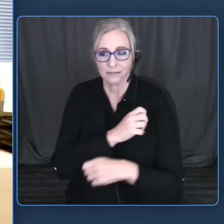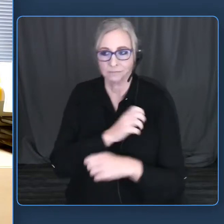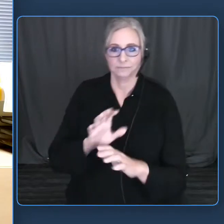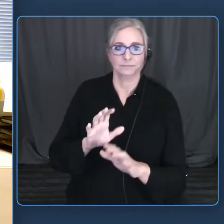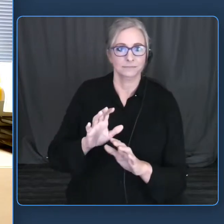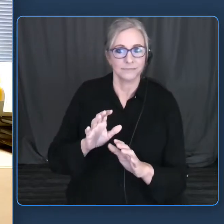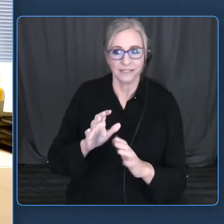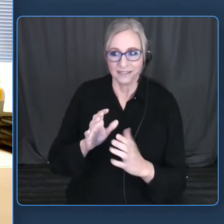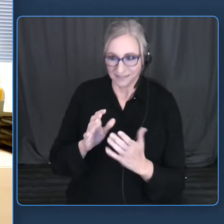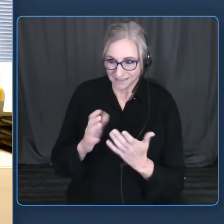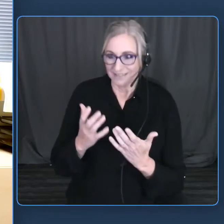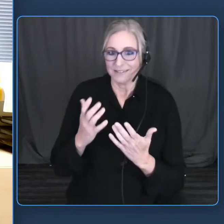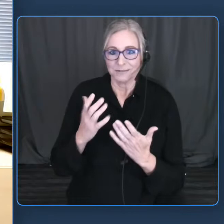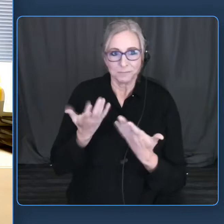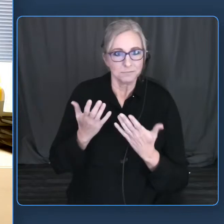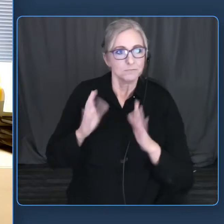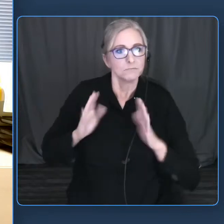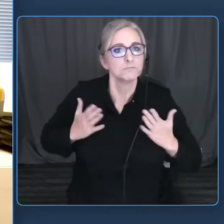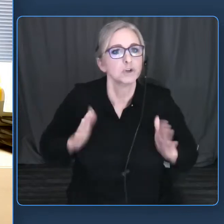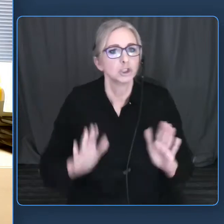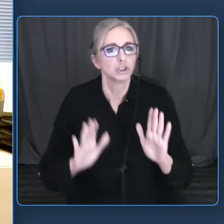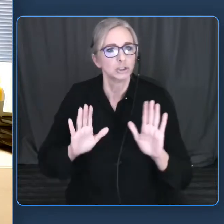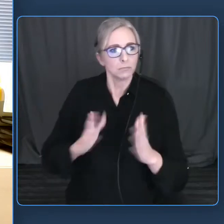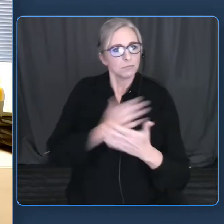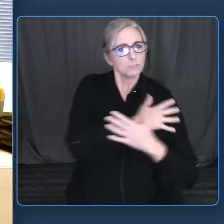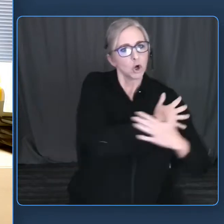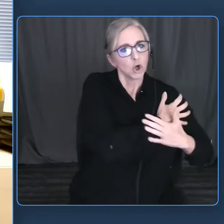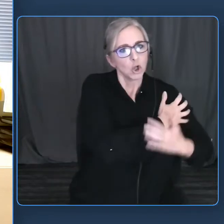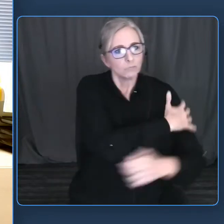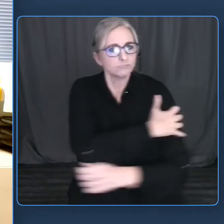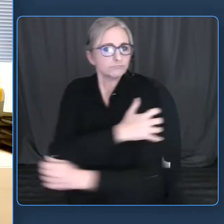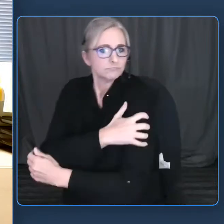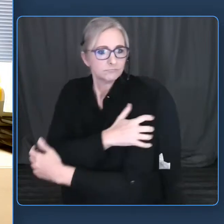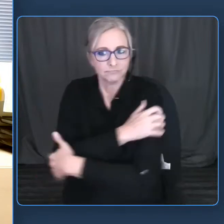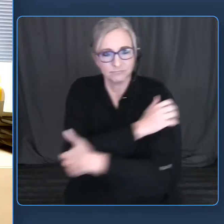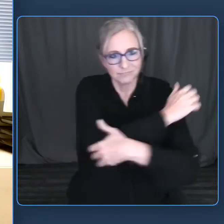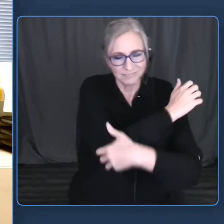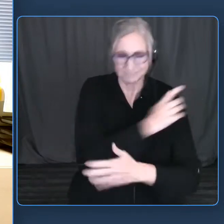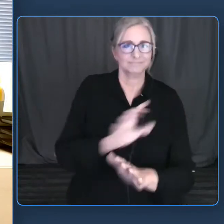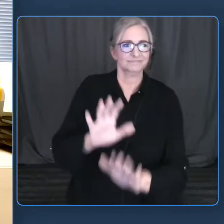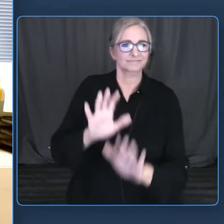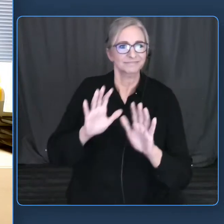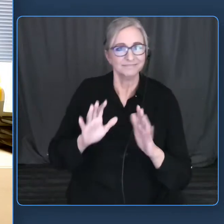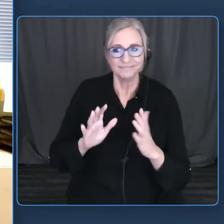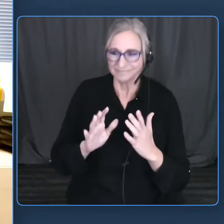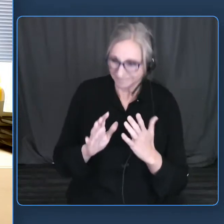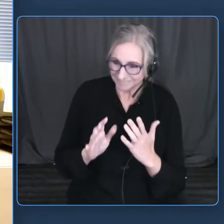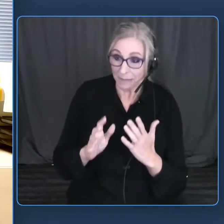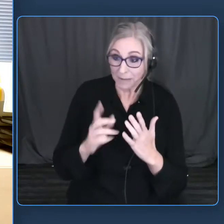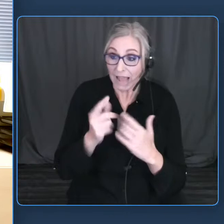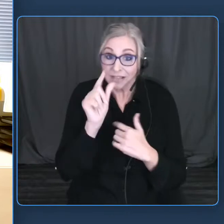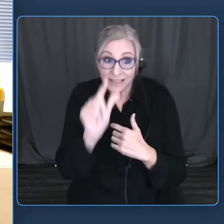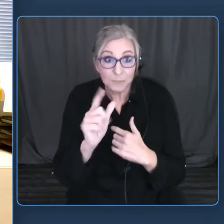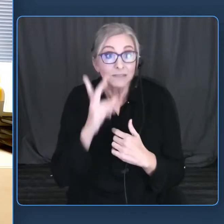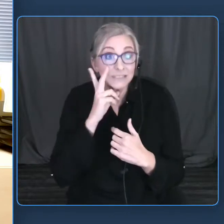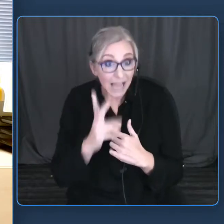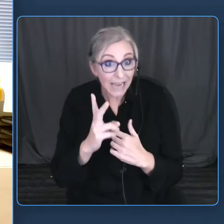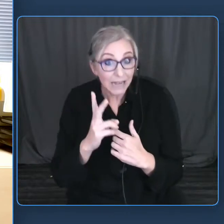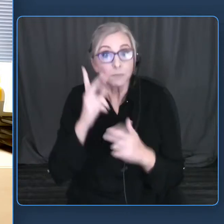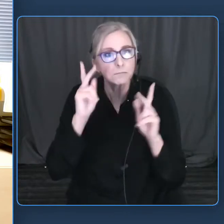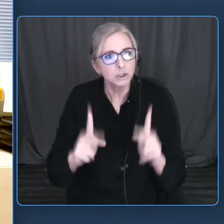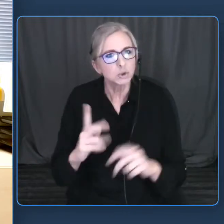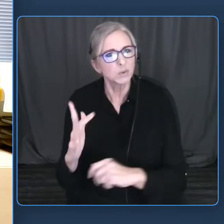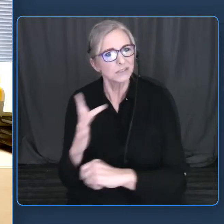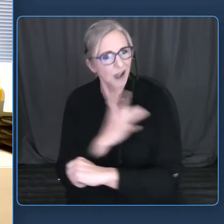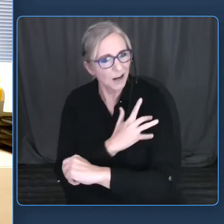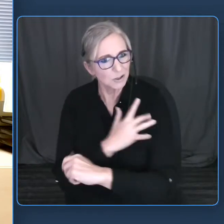and push me or pull me and it's very disconcerting. Even with a little bit of sight I do have, to have somebody